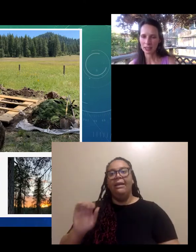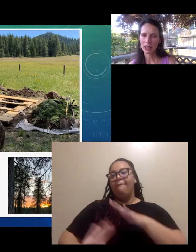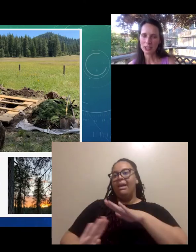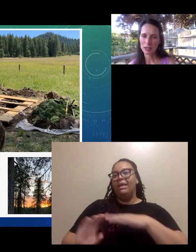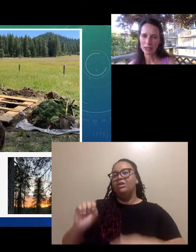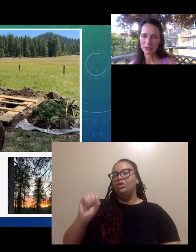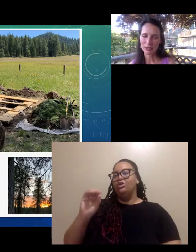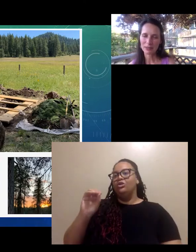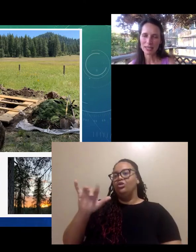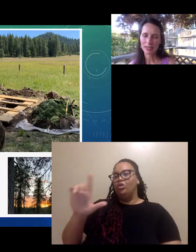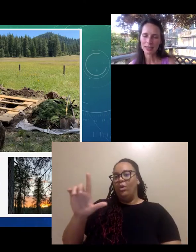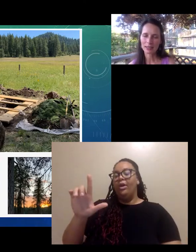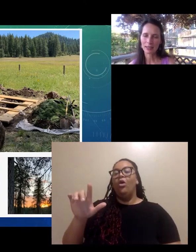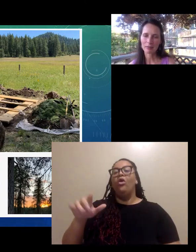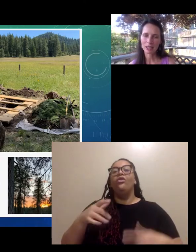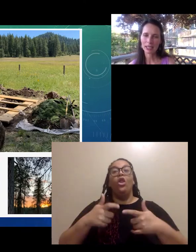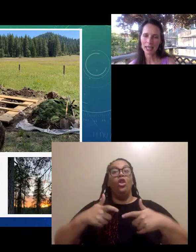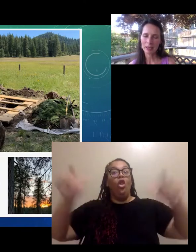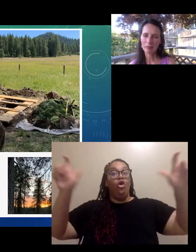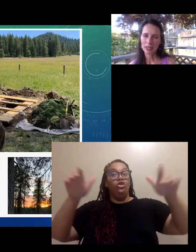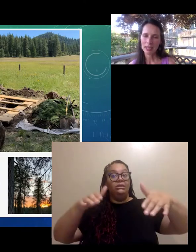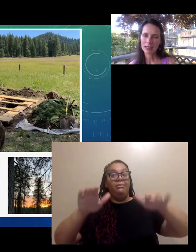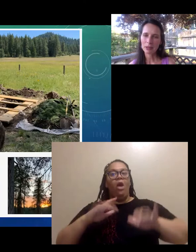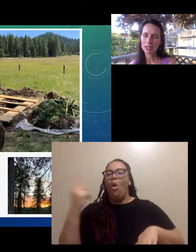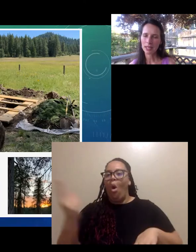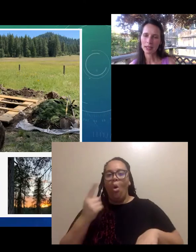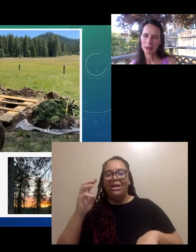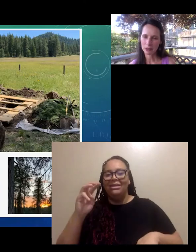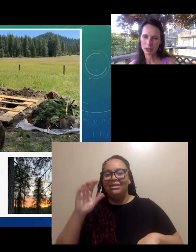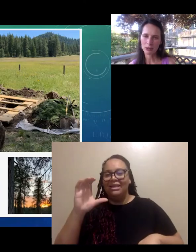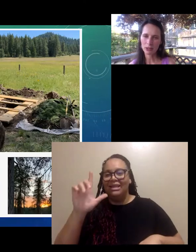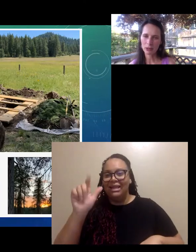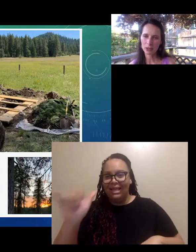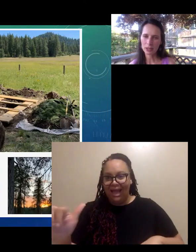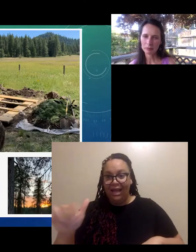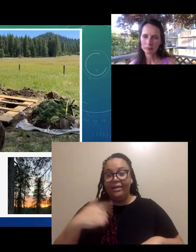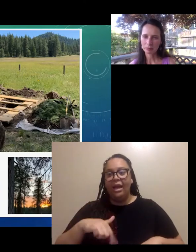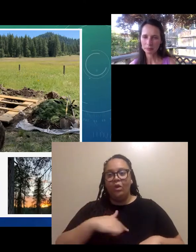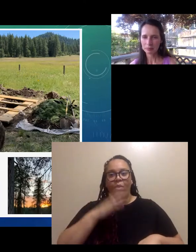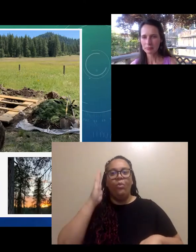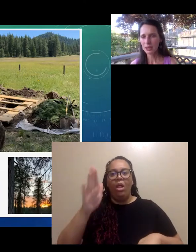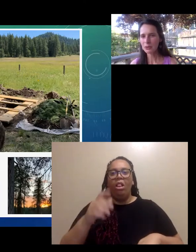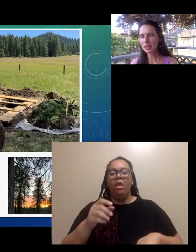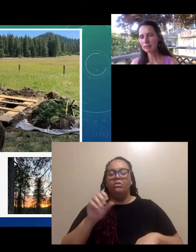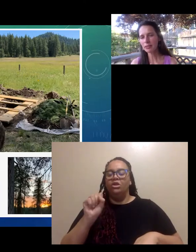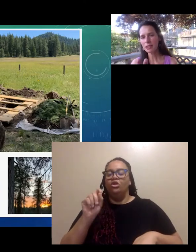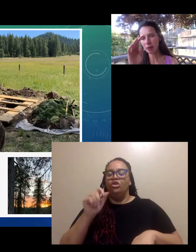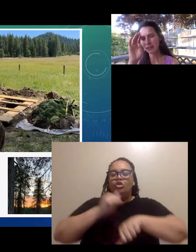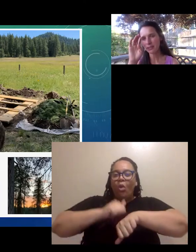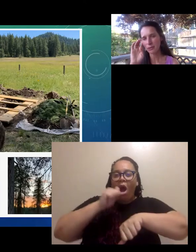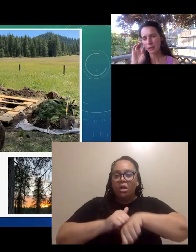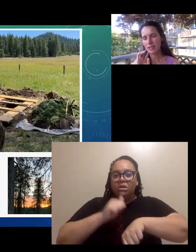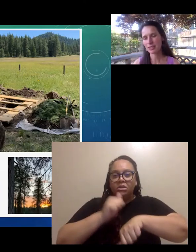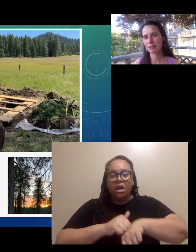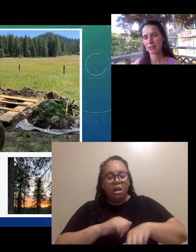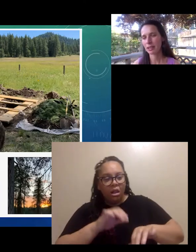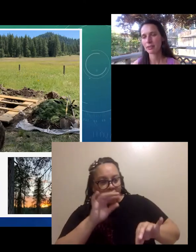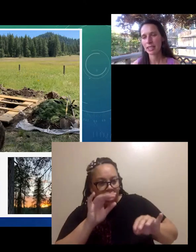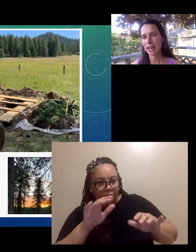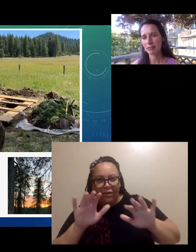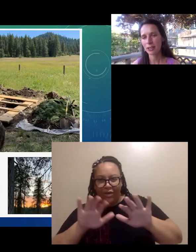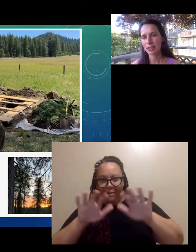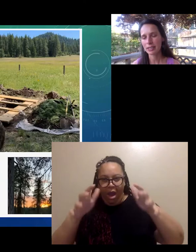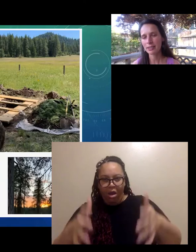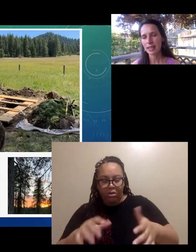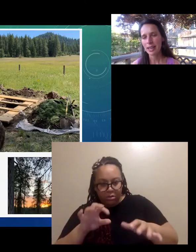that the largest mound is always the, um, clay. And then we take out the stones. Of course, we cover the piles with these lovely,